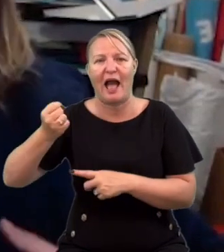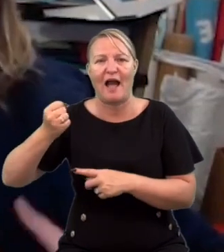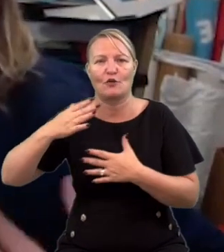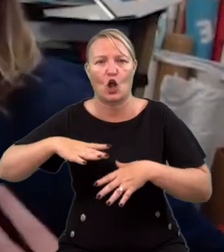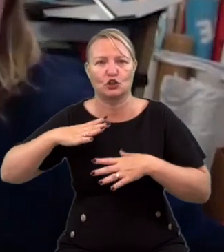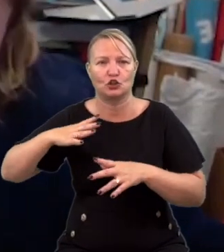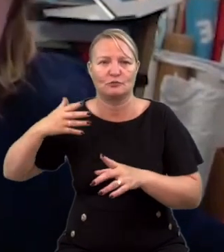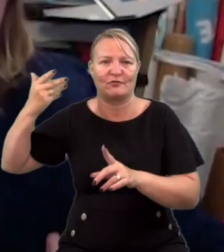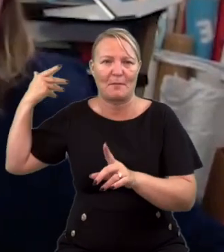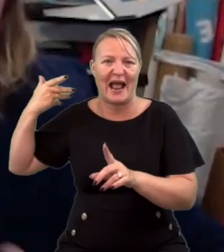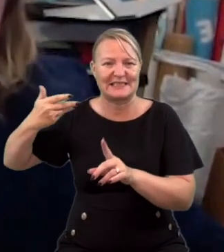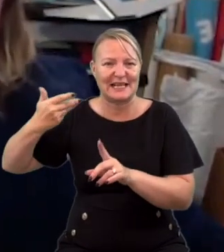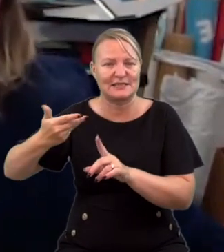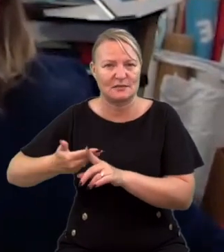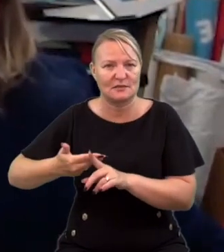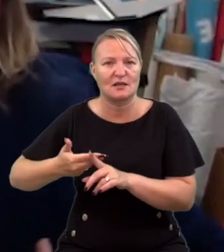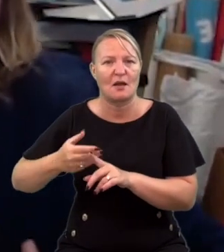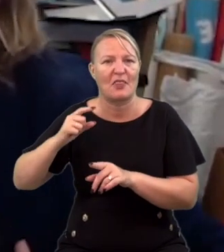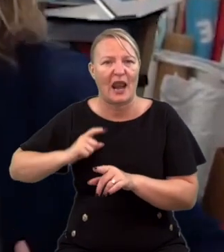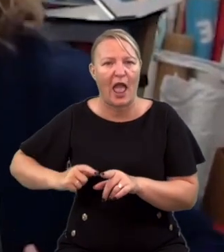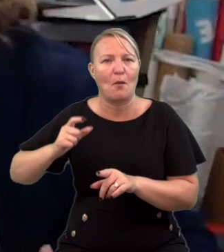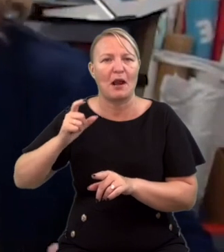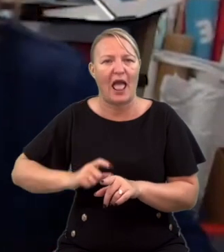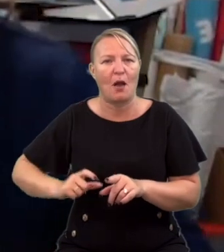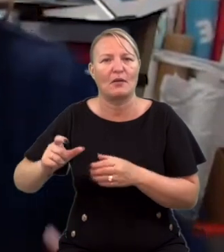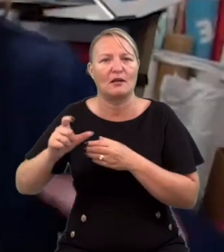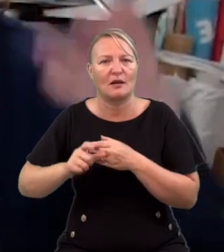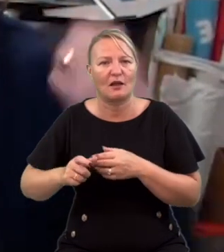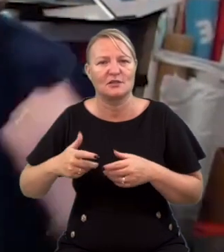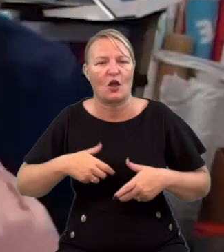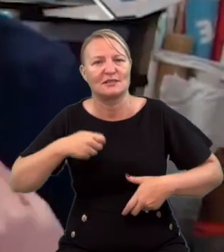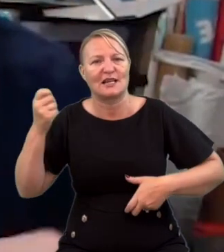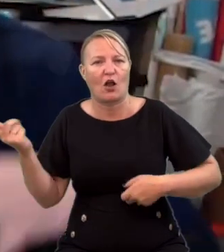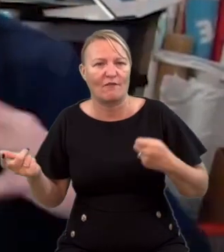ancestor over which they layer up their costumes, and then they can kind of discard one bit